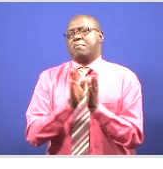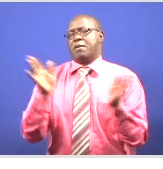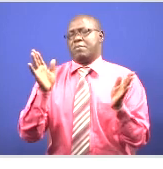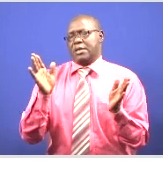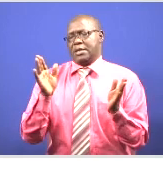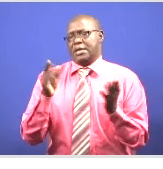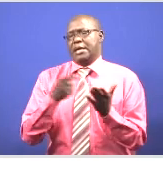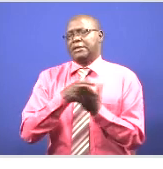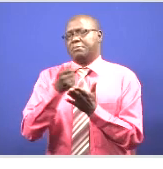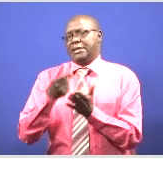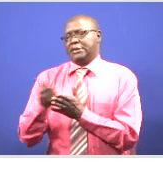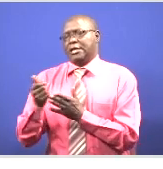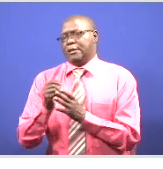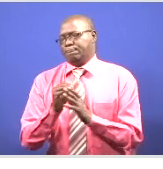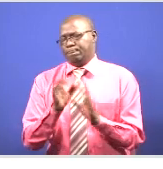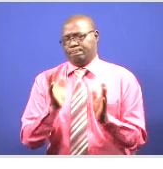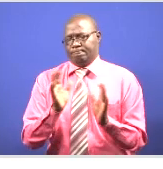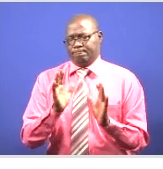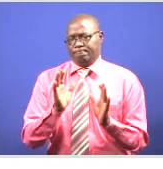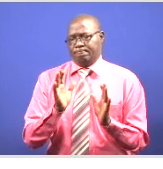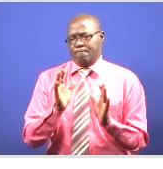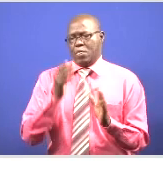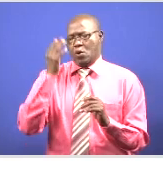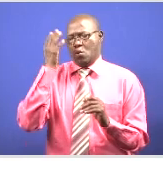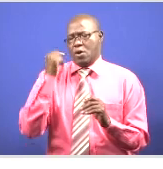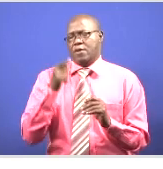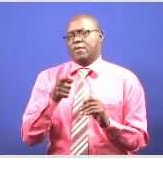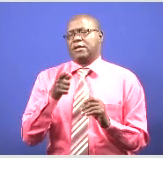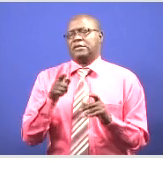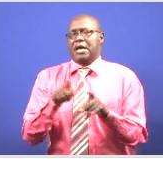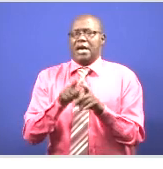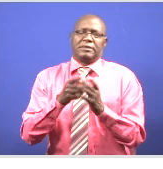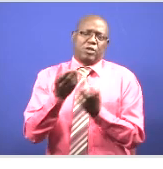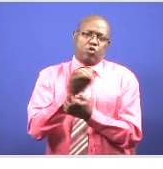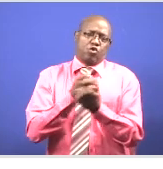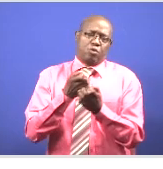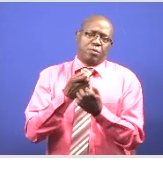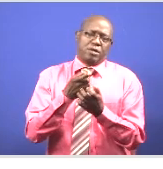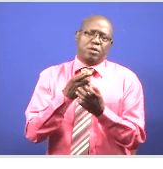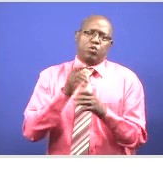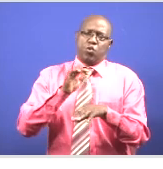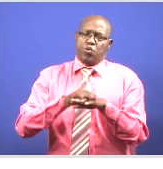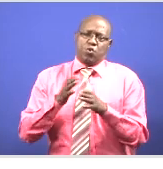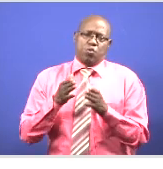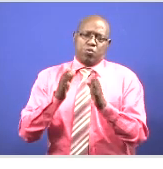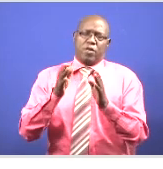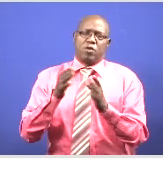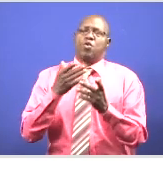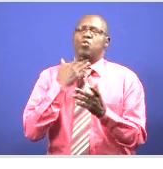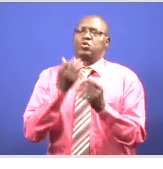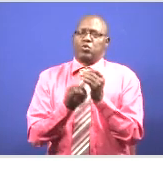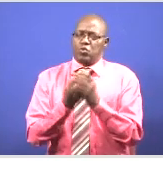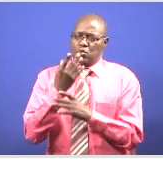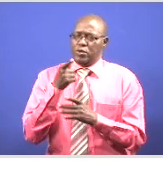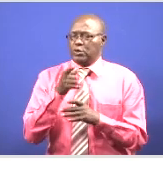expenditure, you know, because that is not a route that, as an economy, and as an economy that wants to grow, that